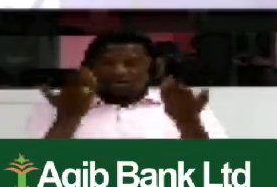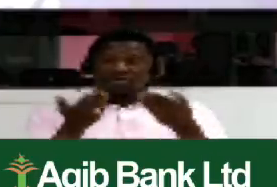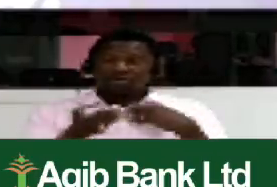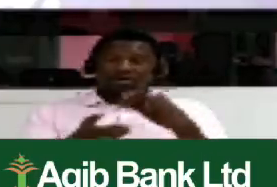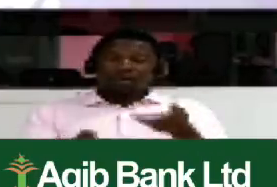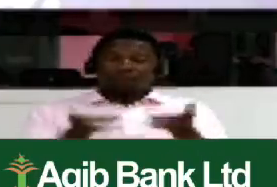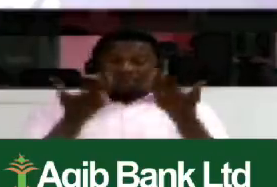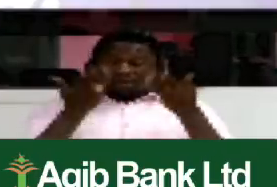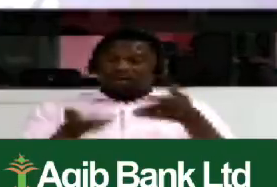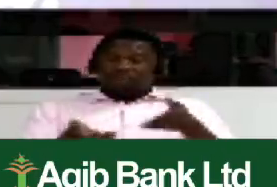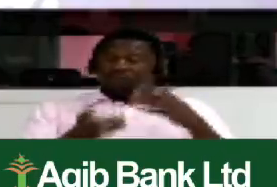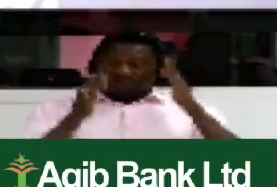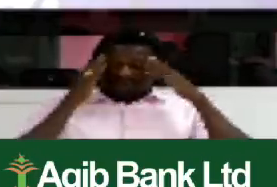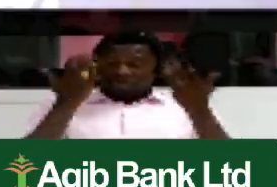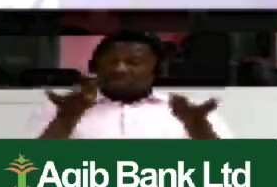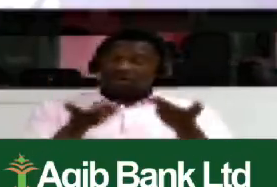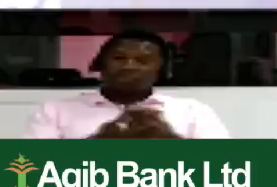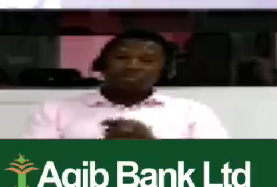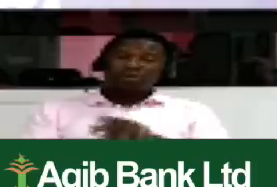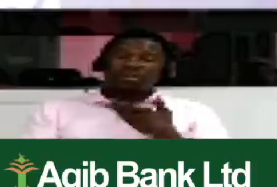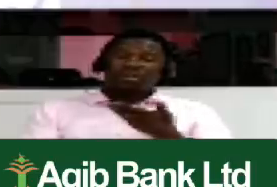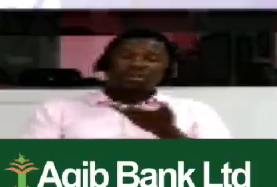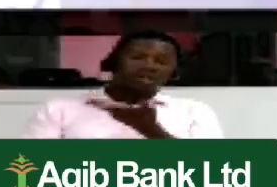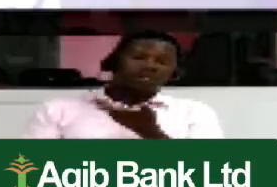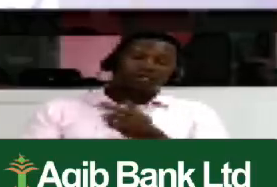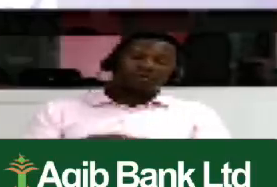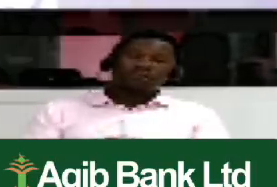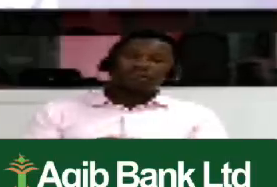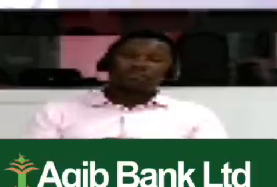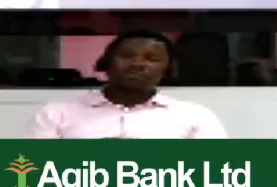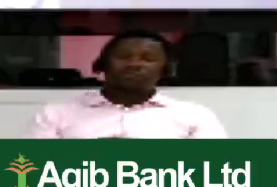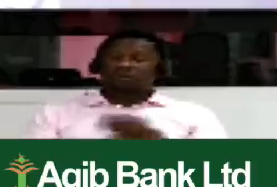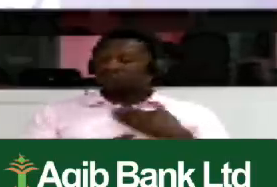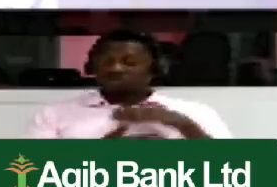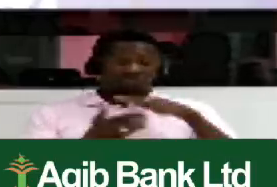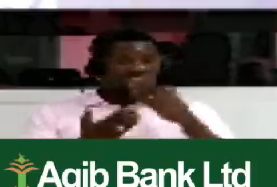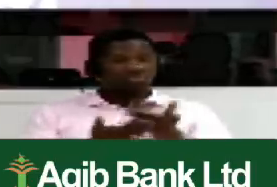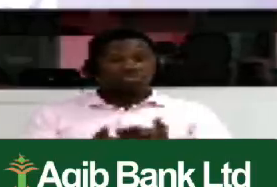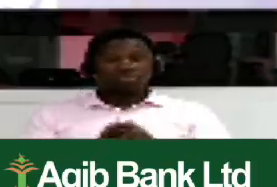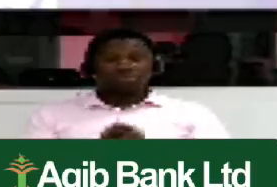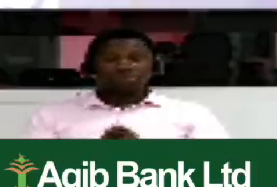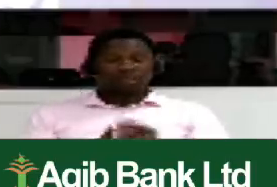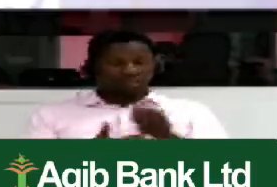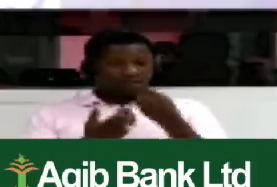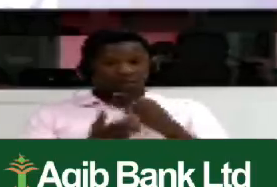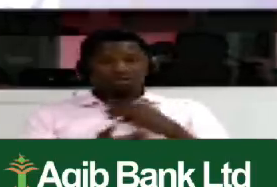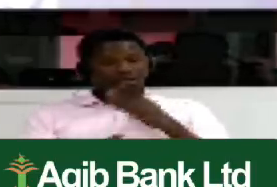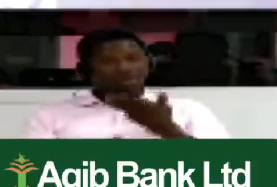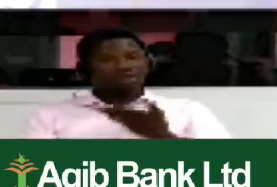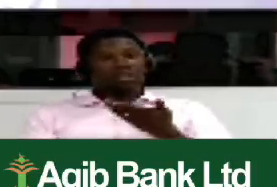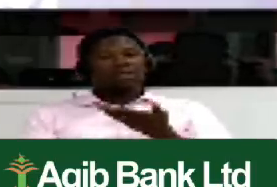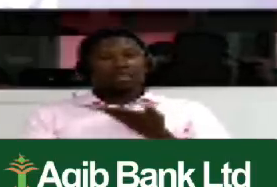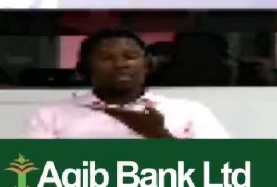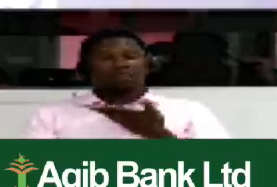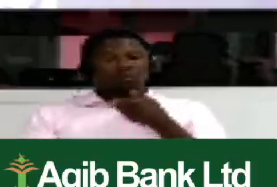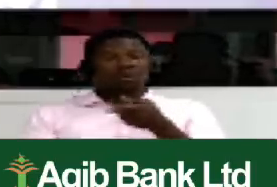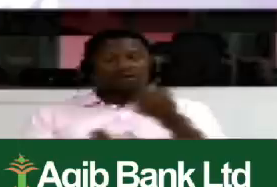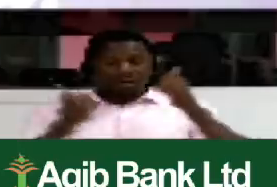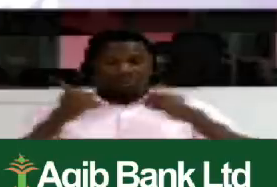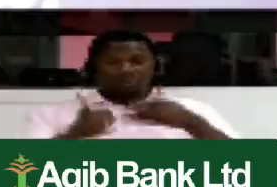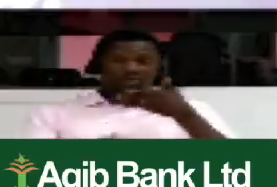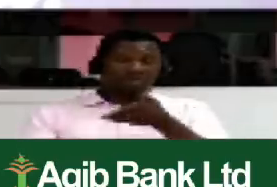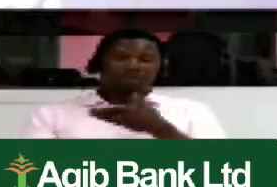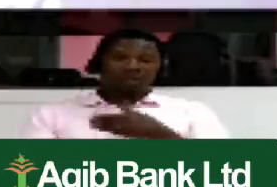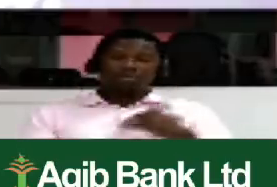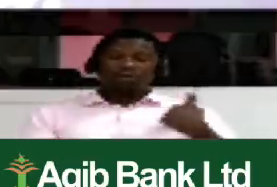don't know exactly whether there is any, and I am not even sure. He said, anyway, there is one happening here. People